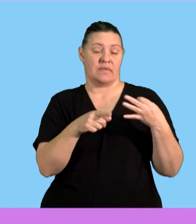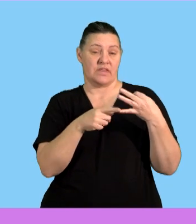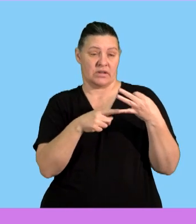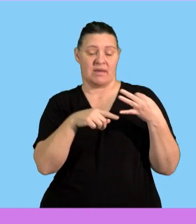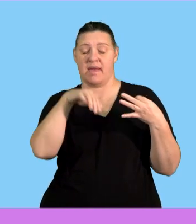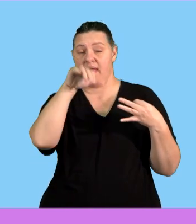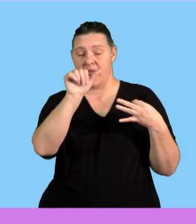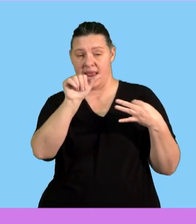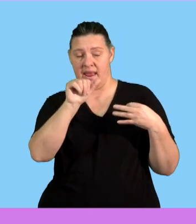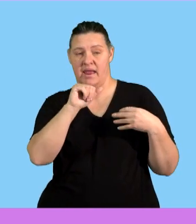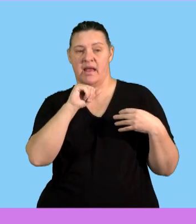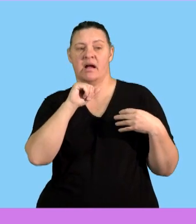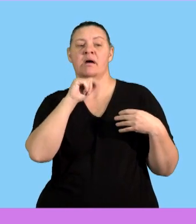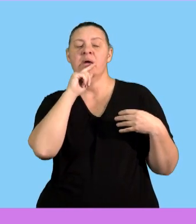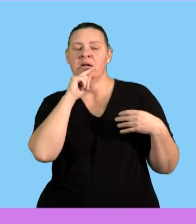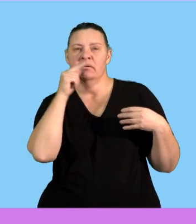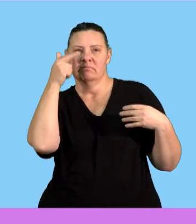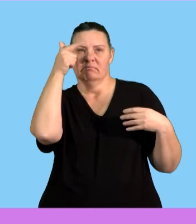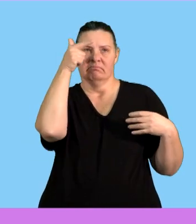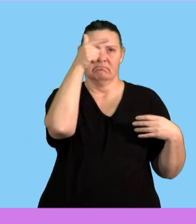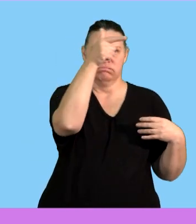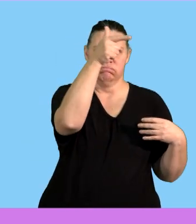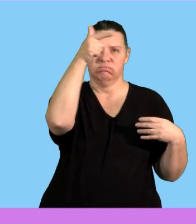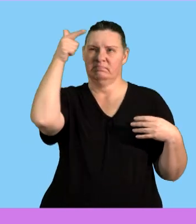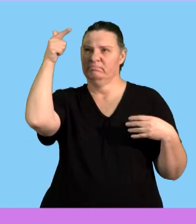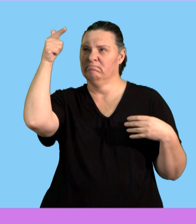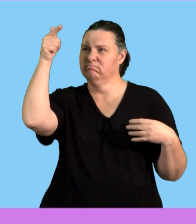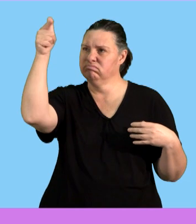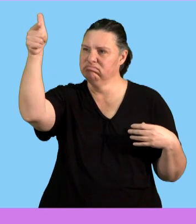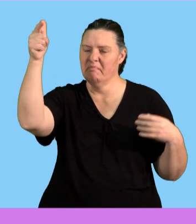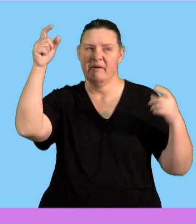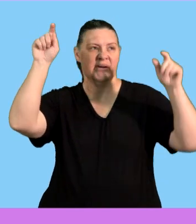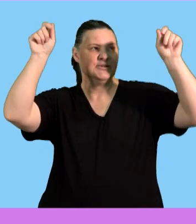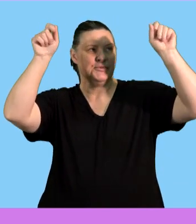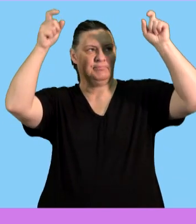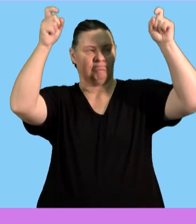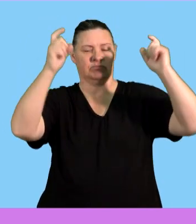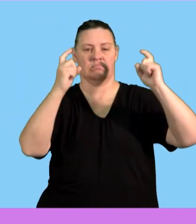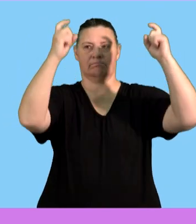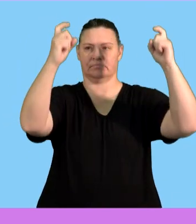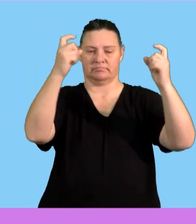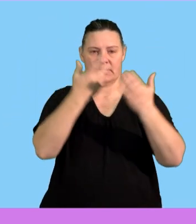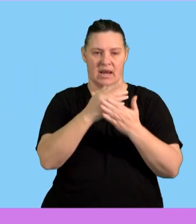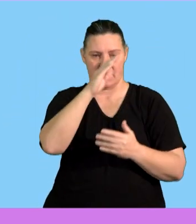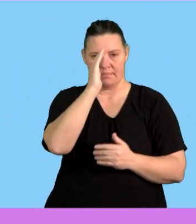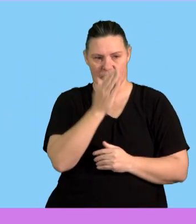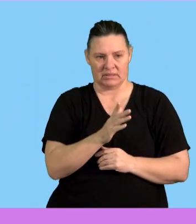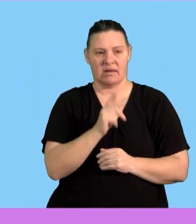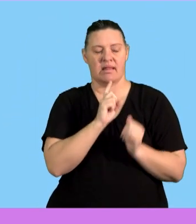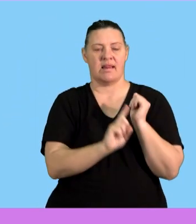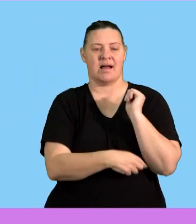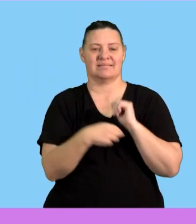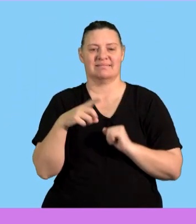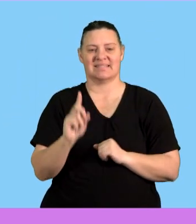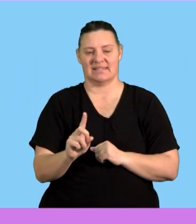A. There we will see, now I'm going to basically draw and put the screws to hang or to mount my mirror. And